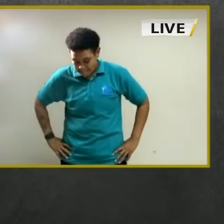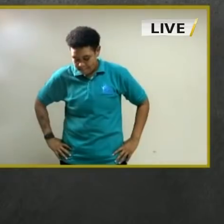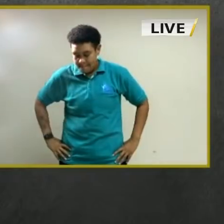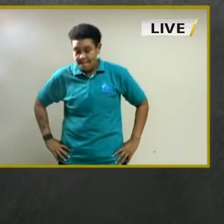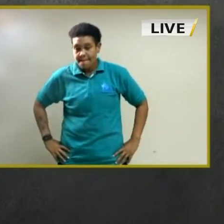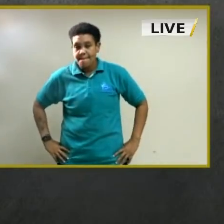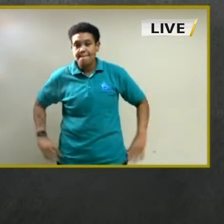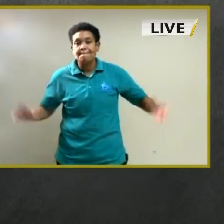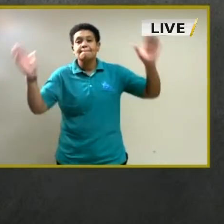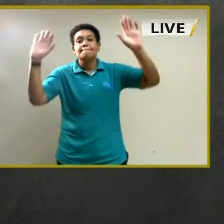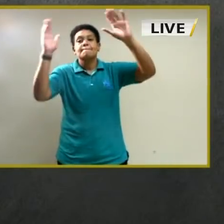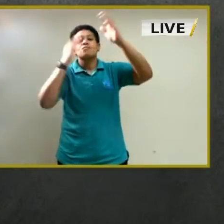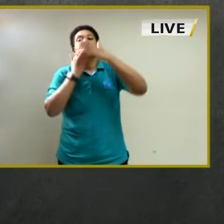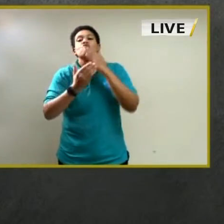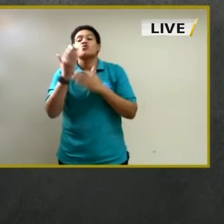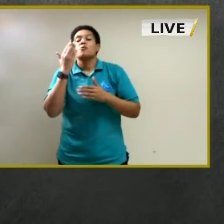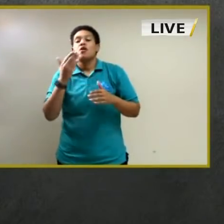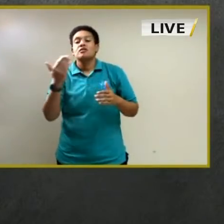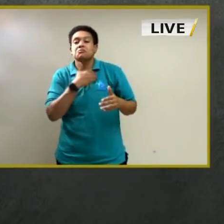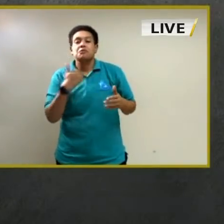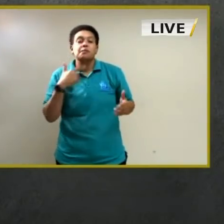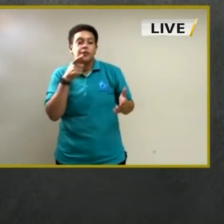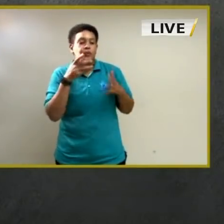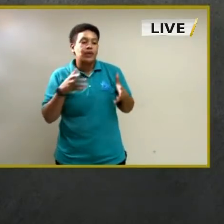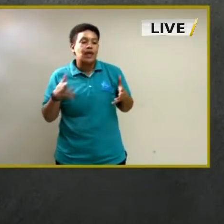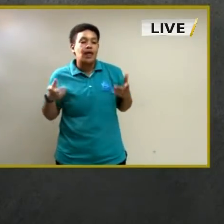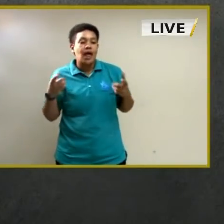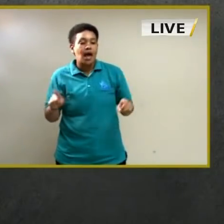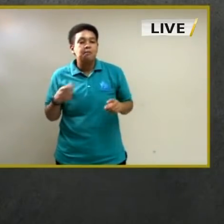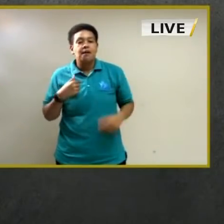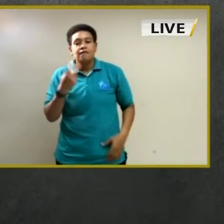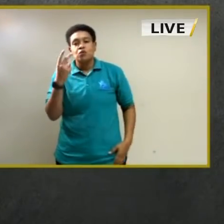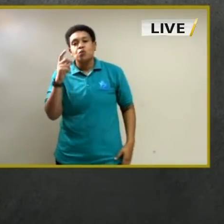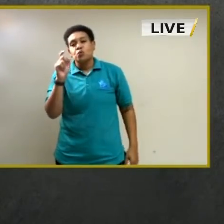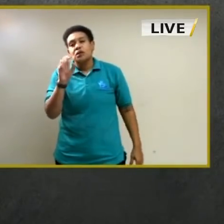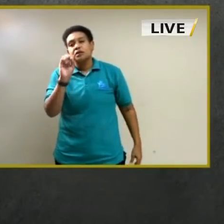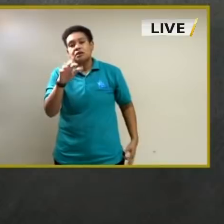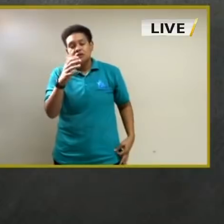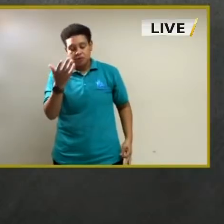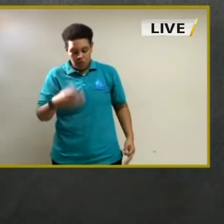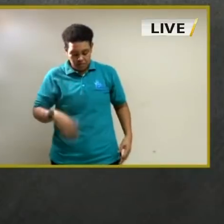Hi, good morning, folks. I have 2 questions.